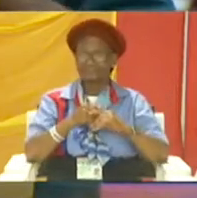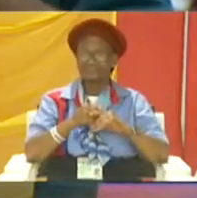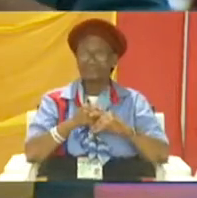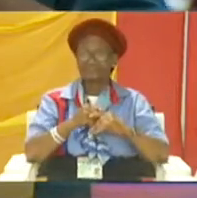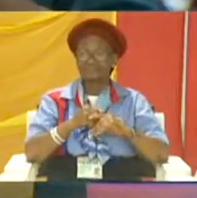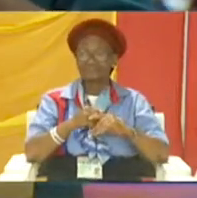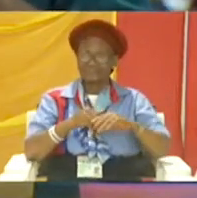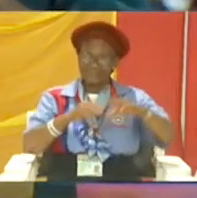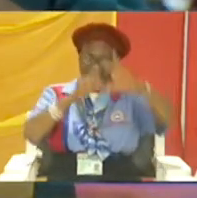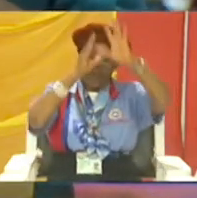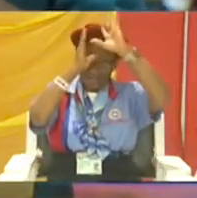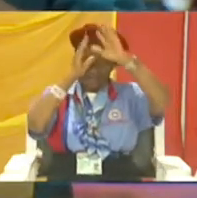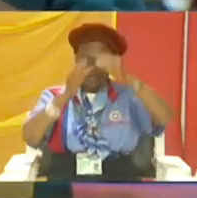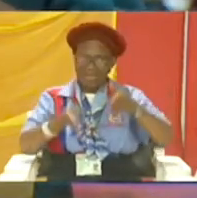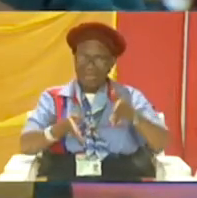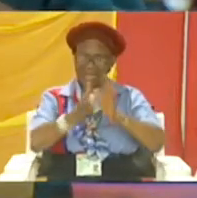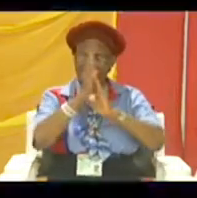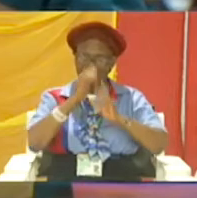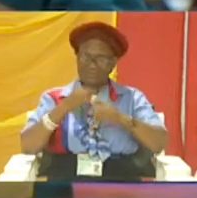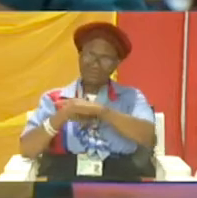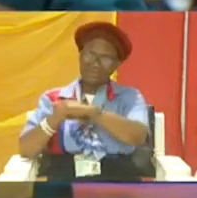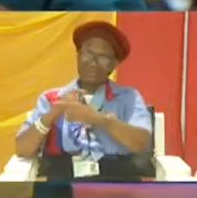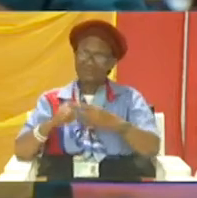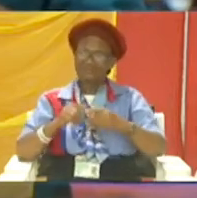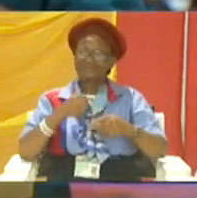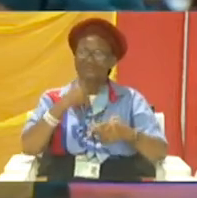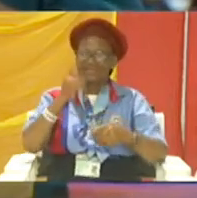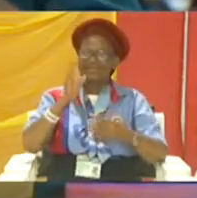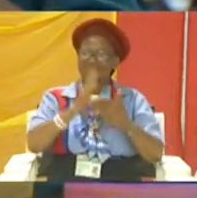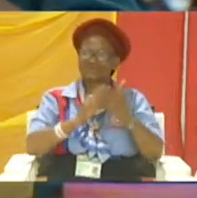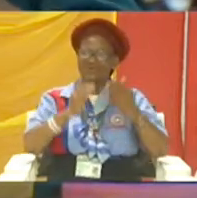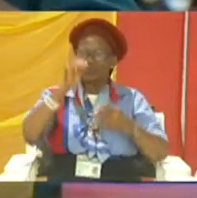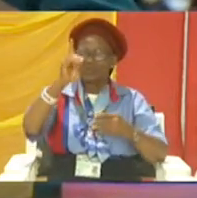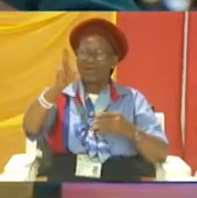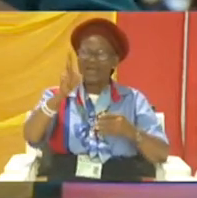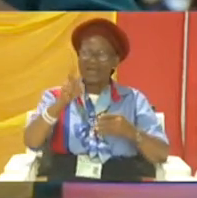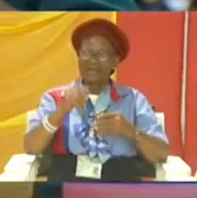Daddy asked me to tell someone, Daddy, Nick is suffering.